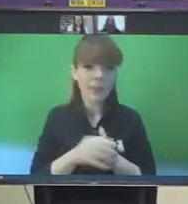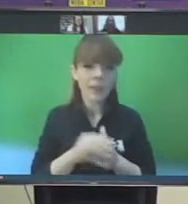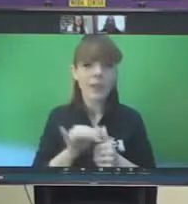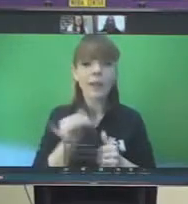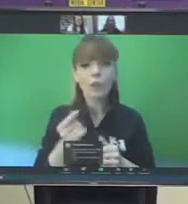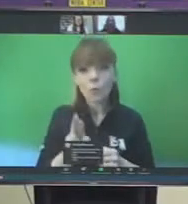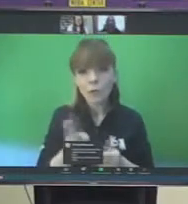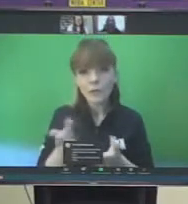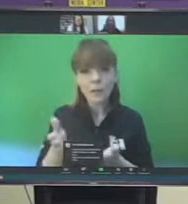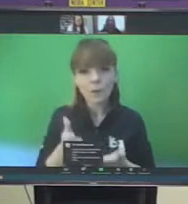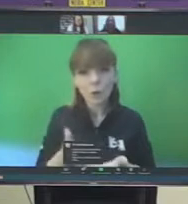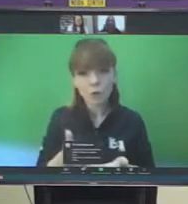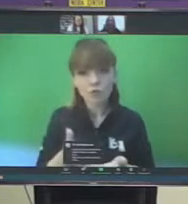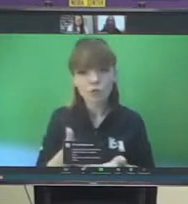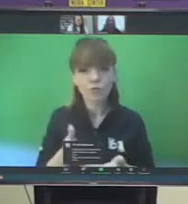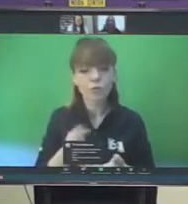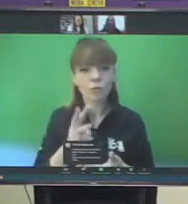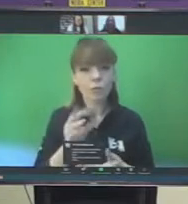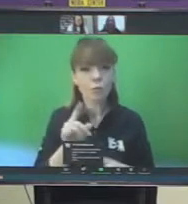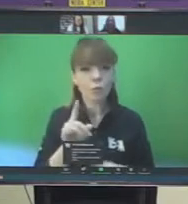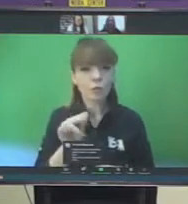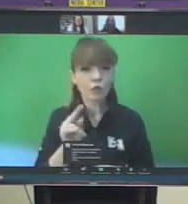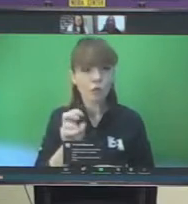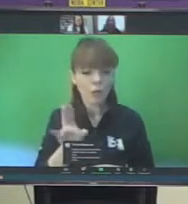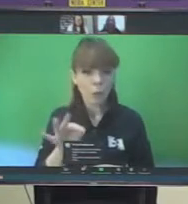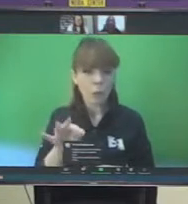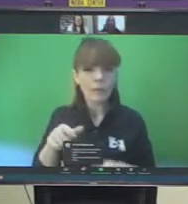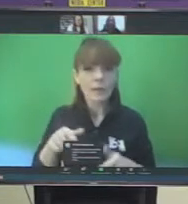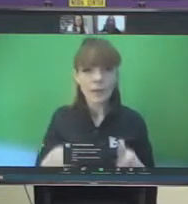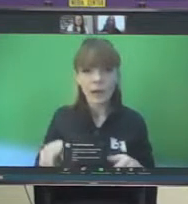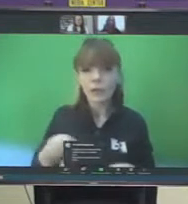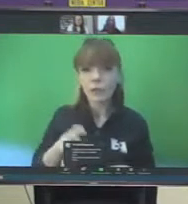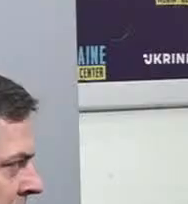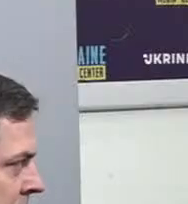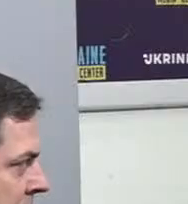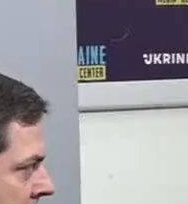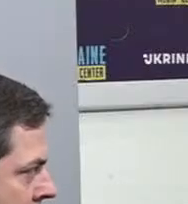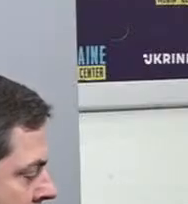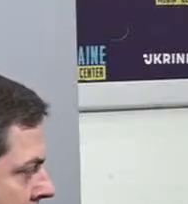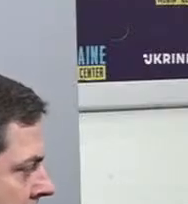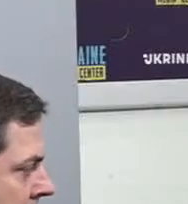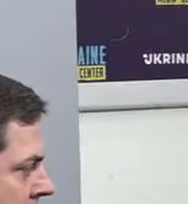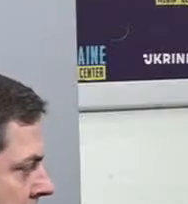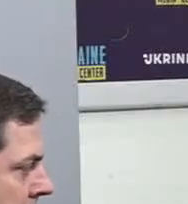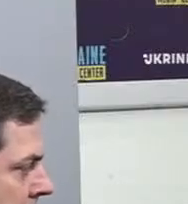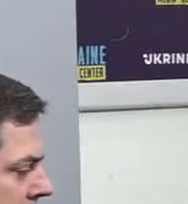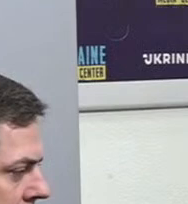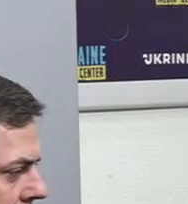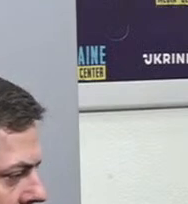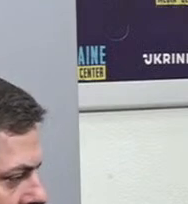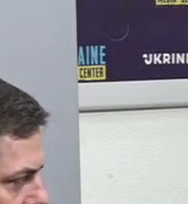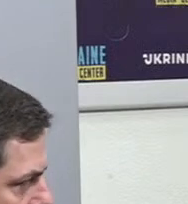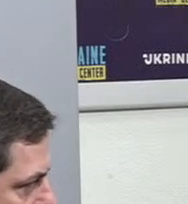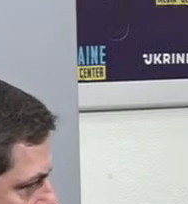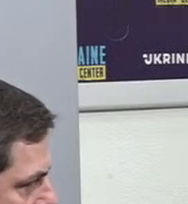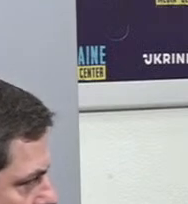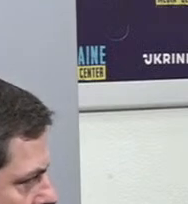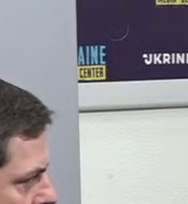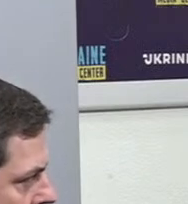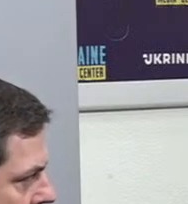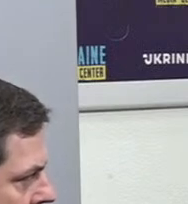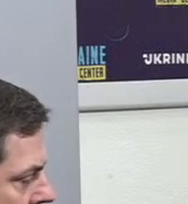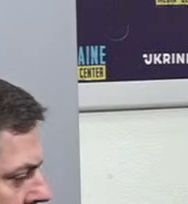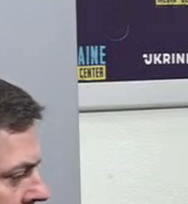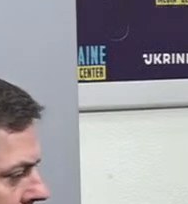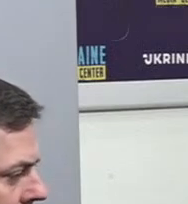opportunity to work on that. I would like to give the floor to Mr. Zychenko, who heads the organization for the help